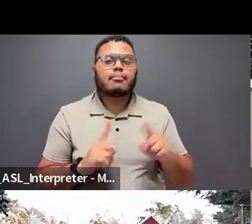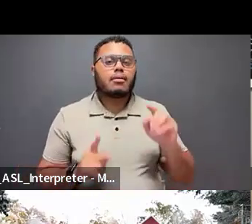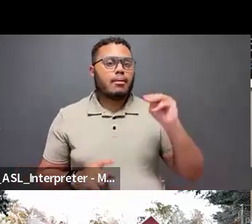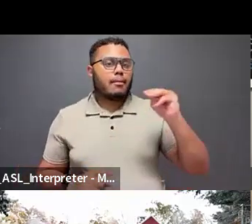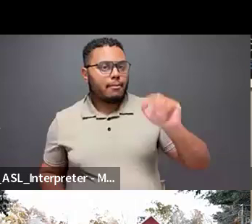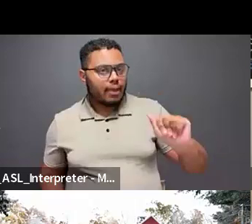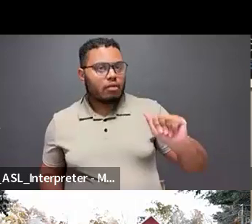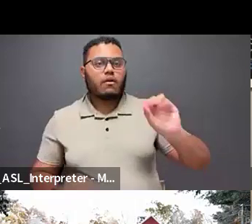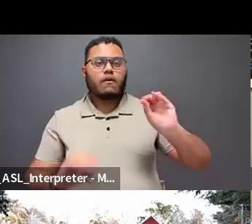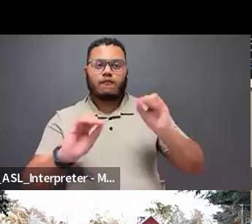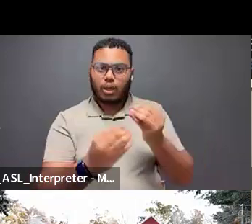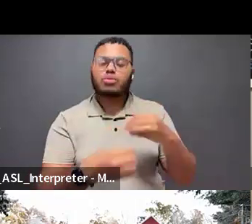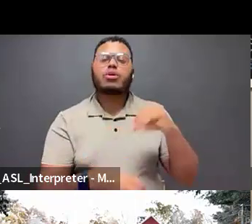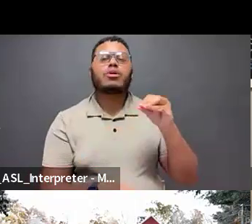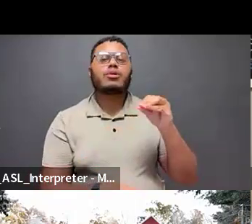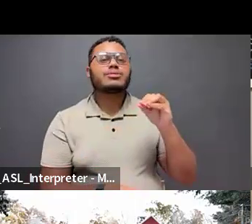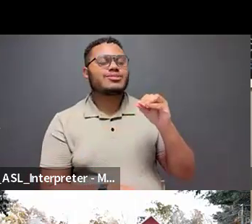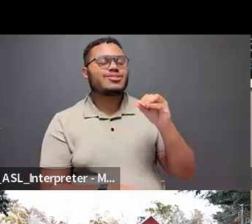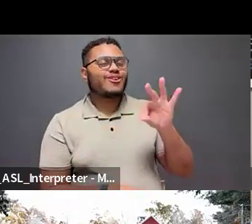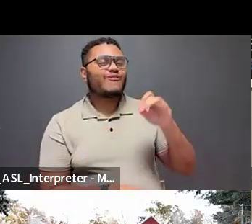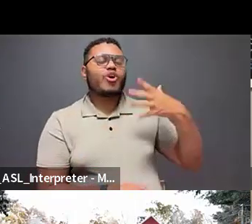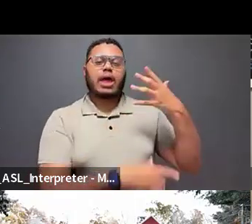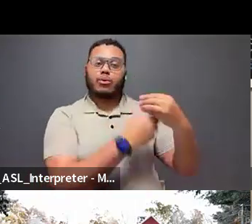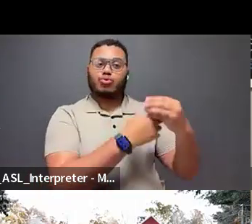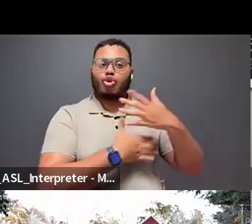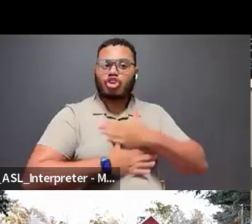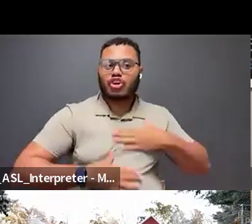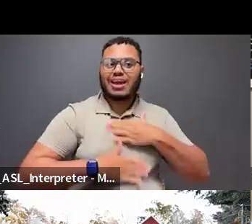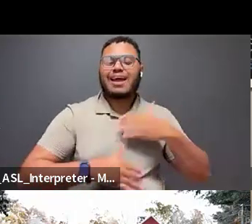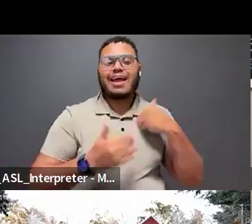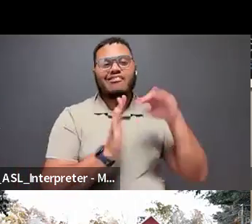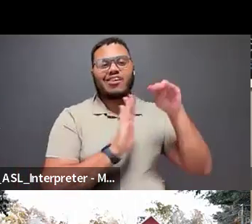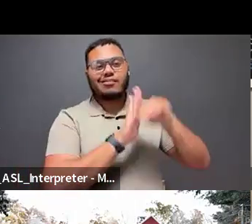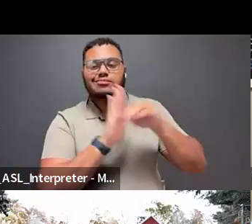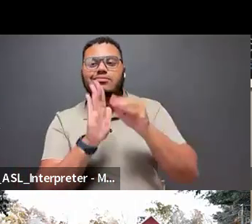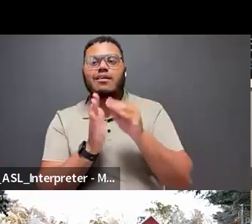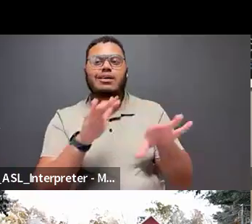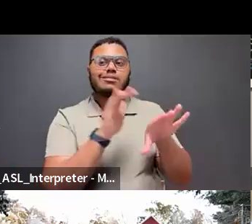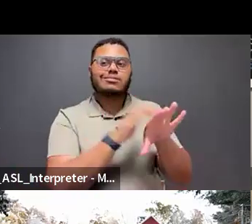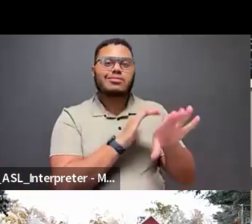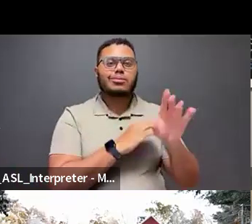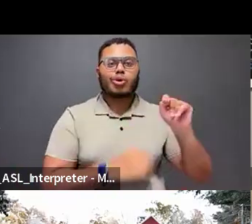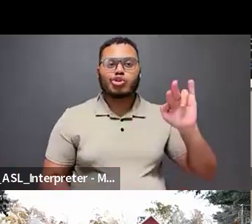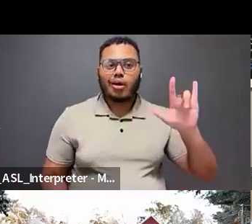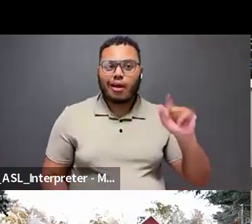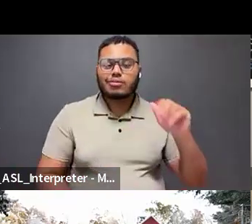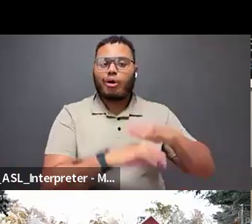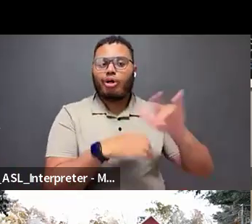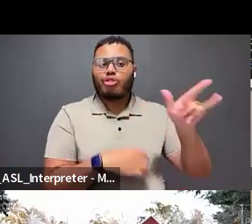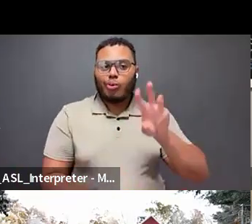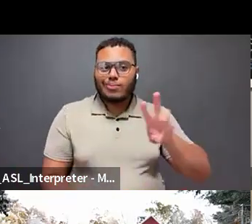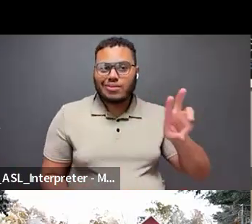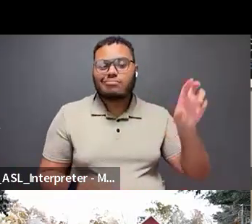Massachusetts Office of Outdoor Recreation does have kind of a list of accessible trails on their website, which I can link